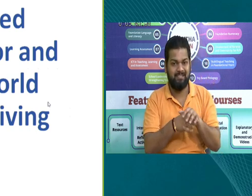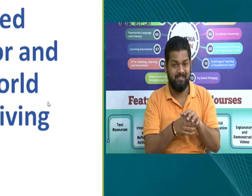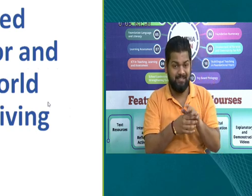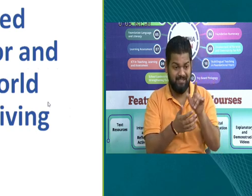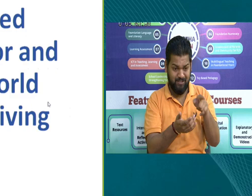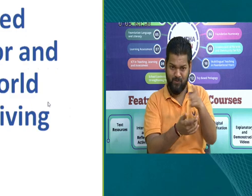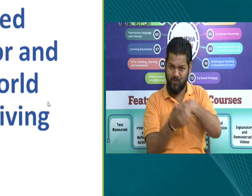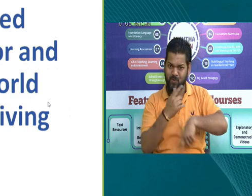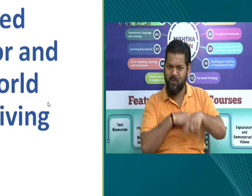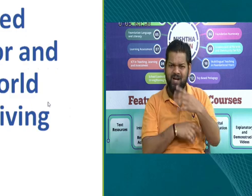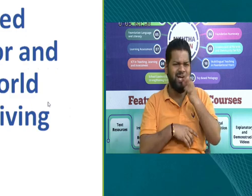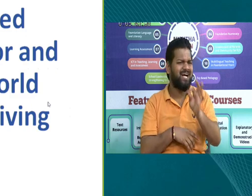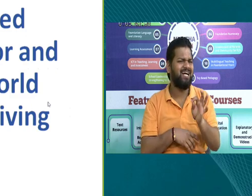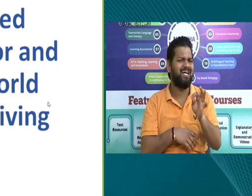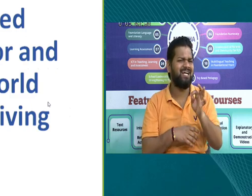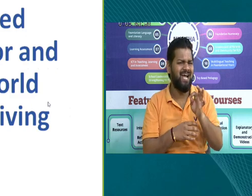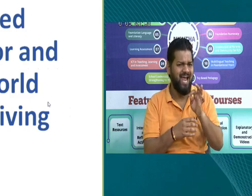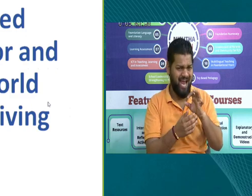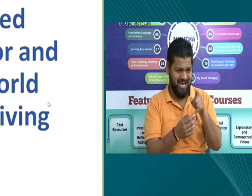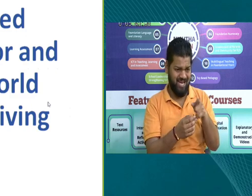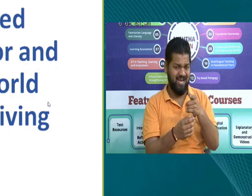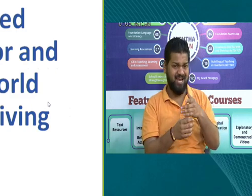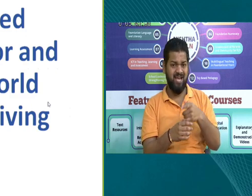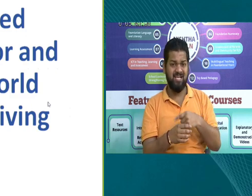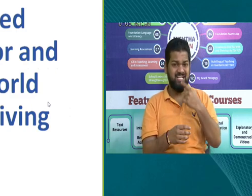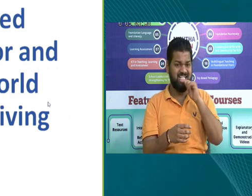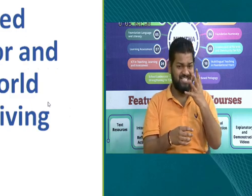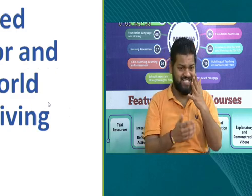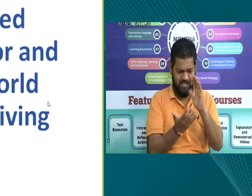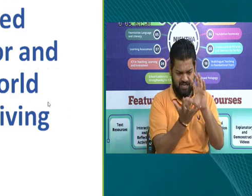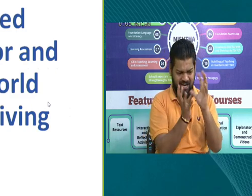elevator. It is.